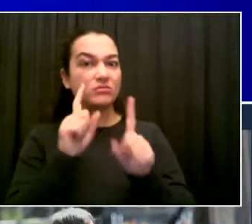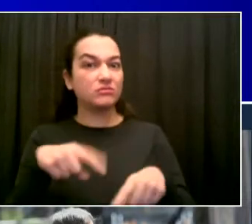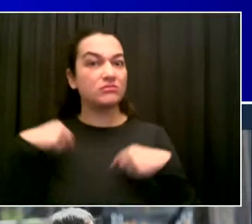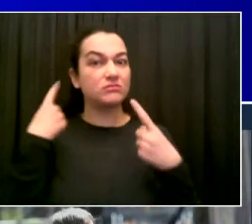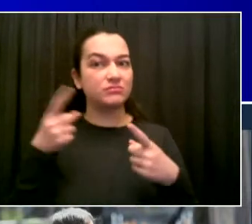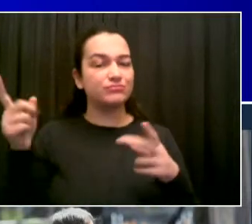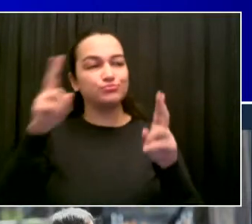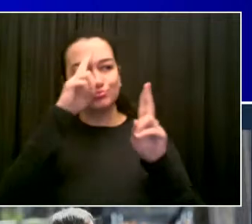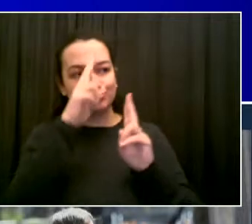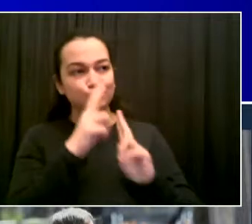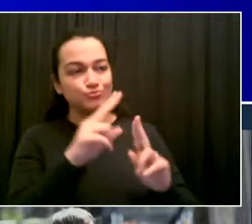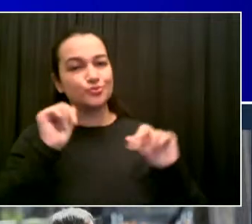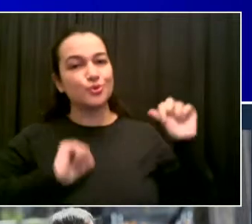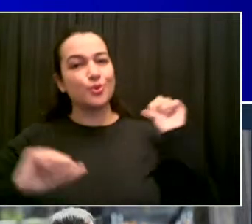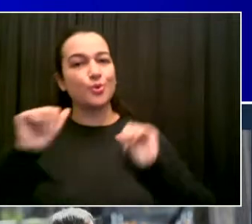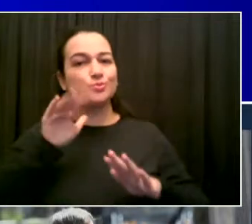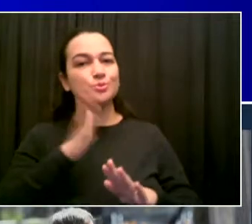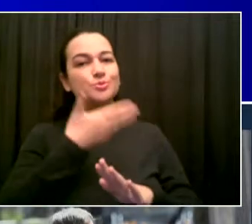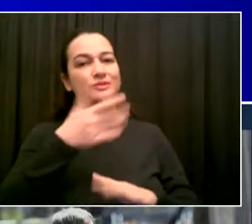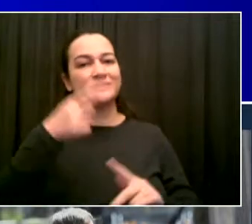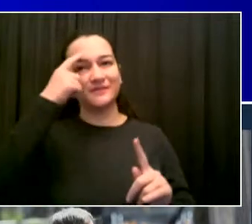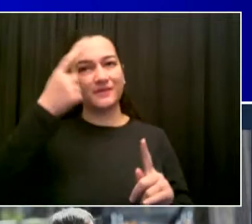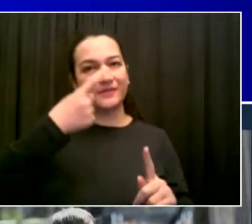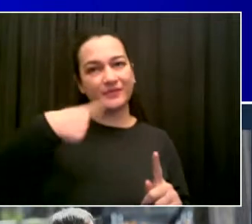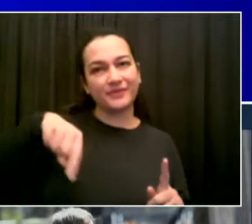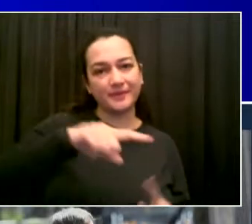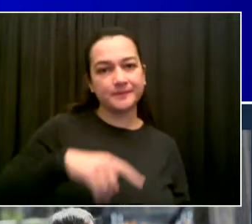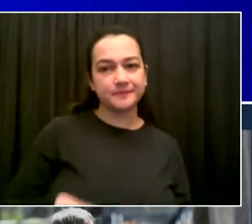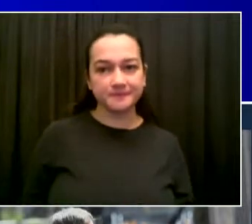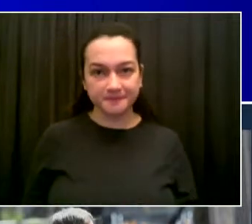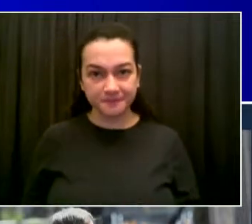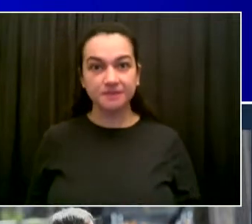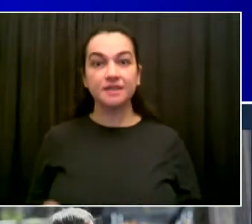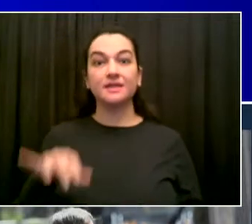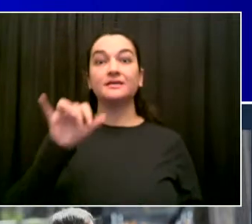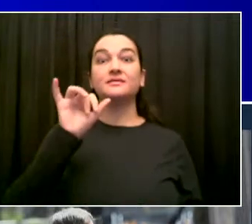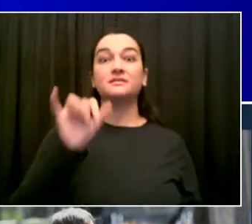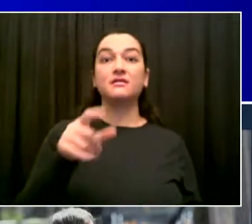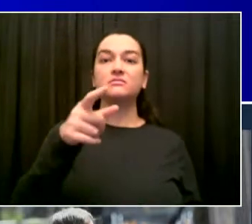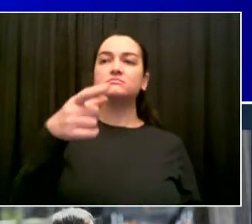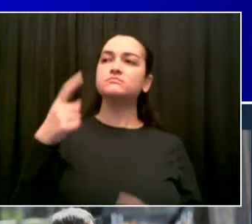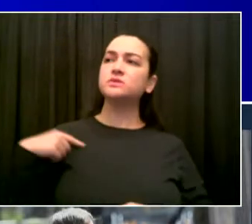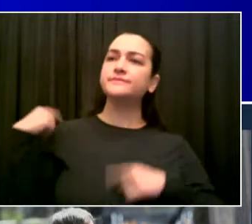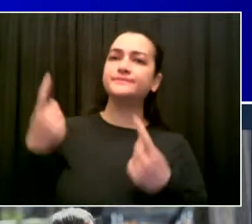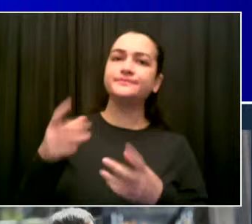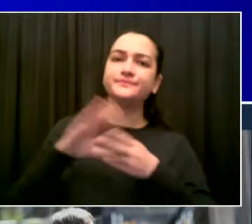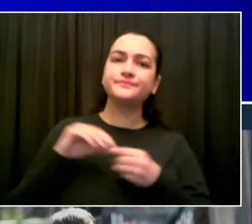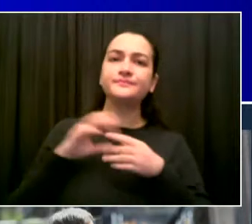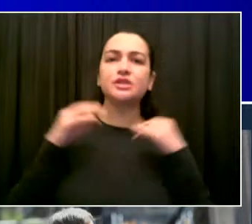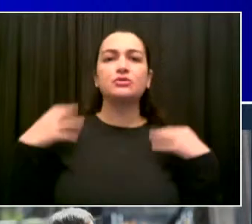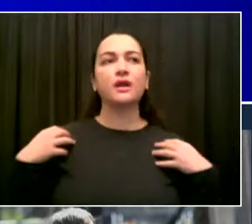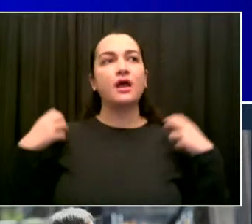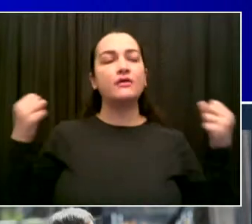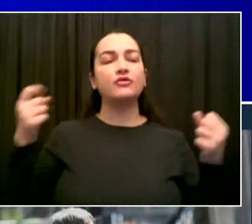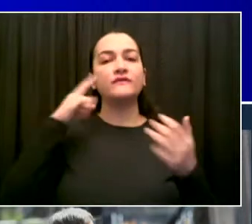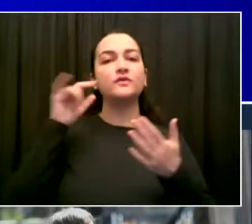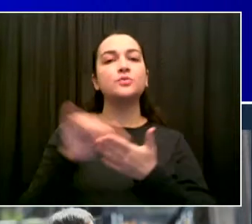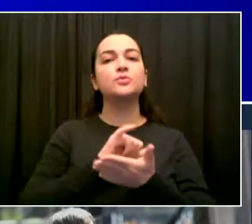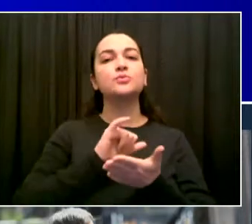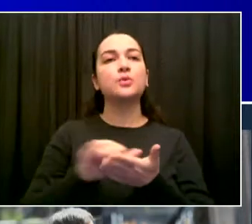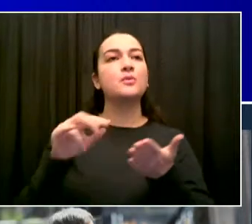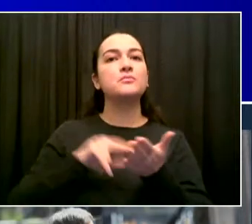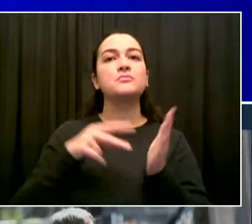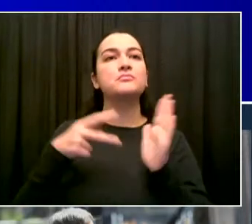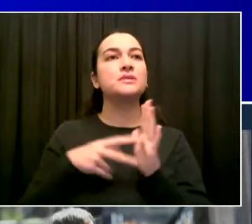that commitment, but it was just beautiful to hear the live music again, one of the greatest philharmonics anywhere